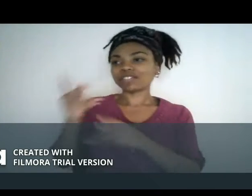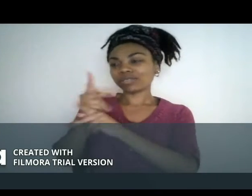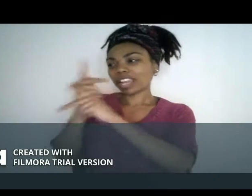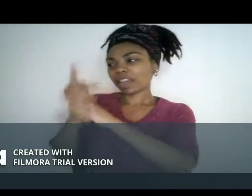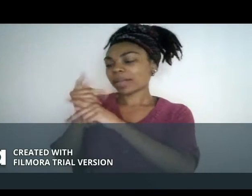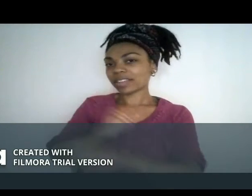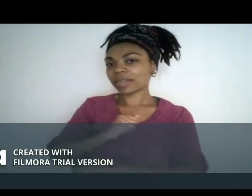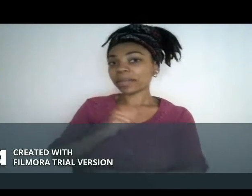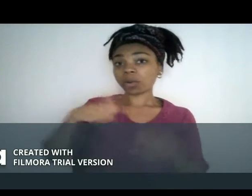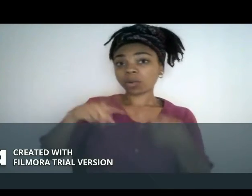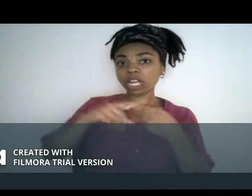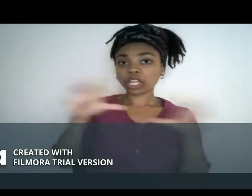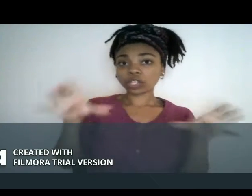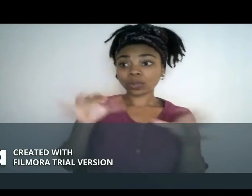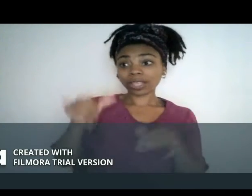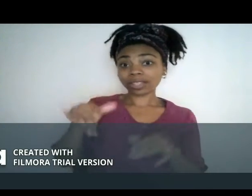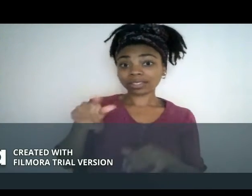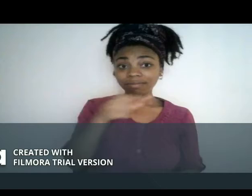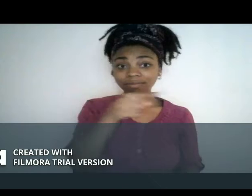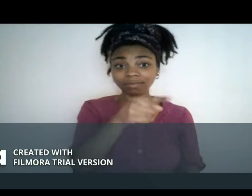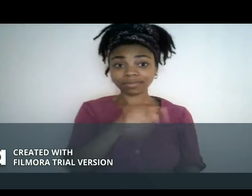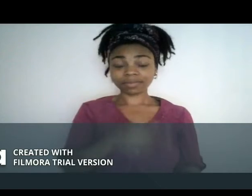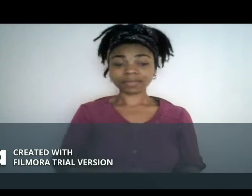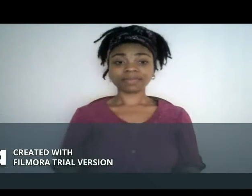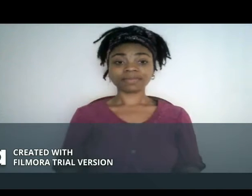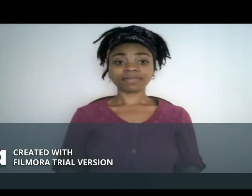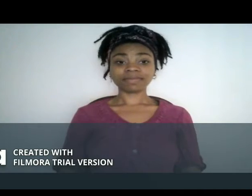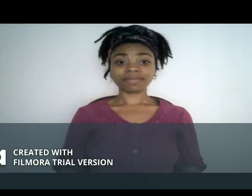when I do this right here,